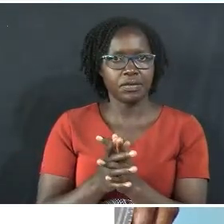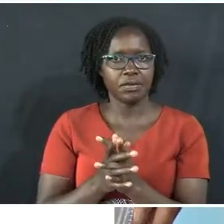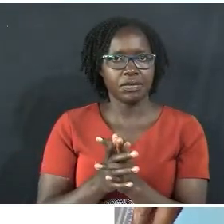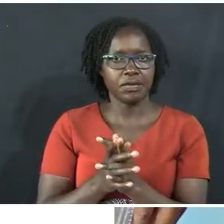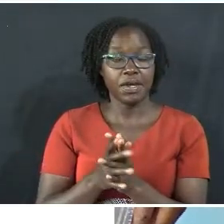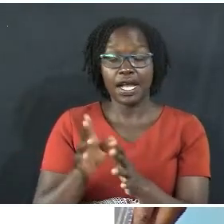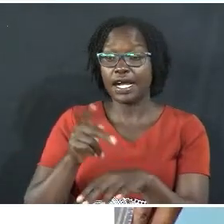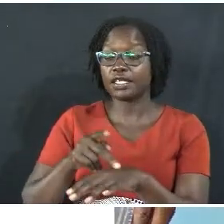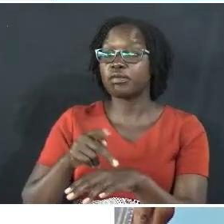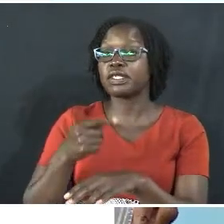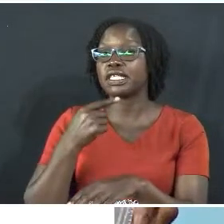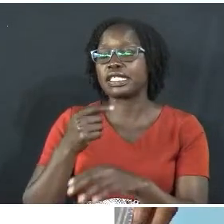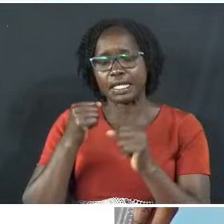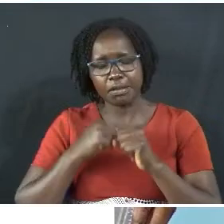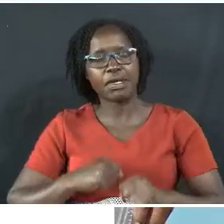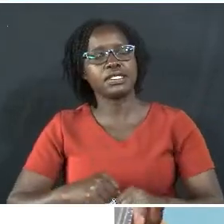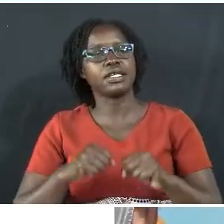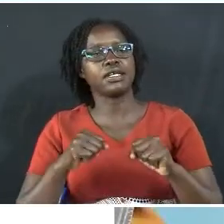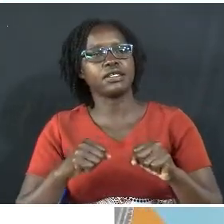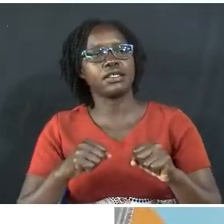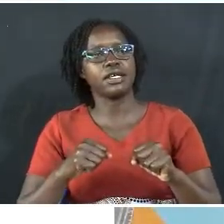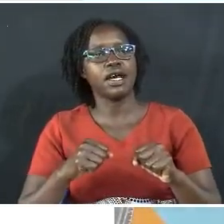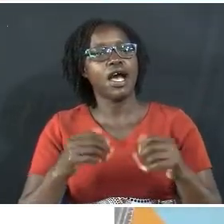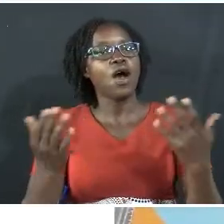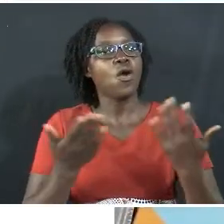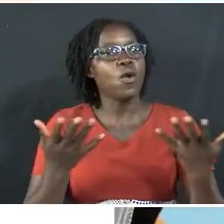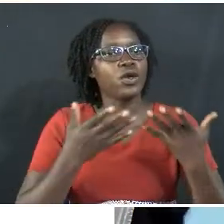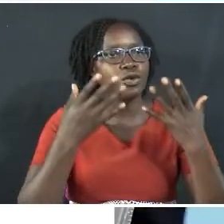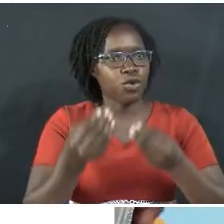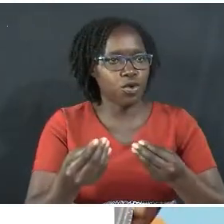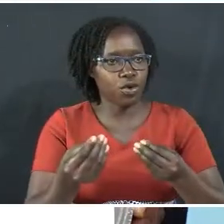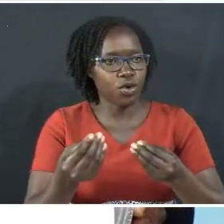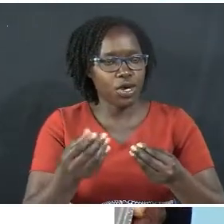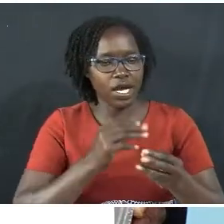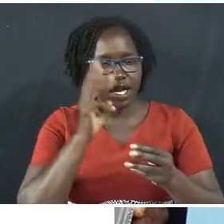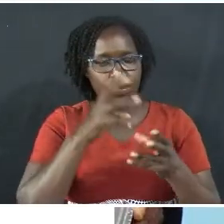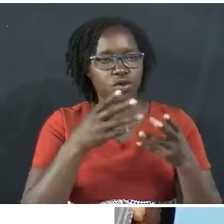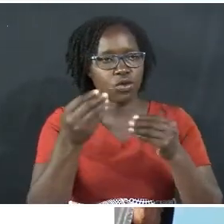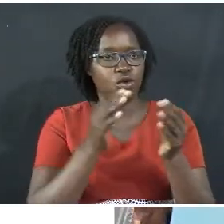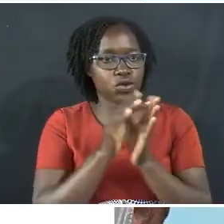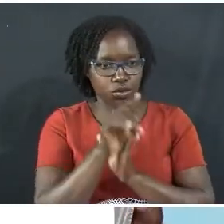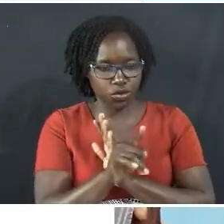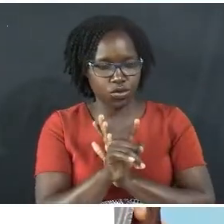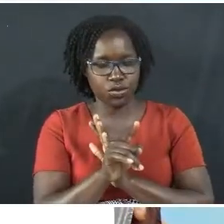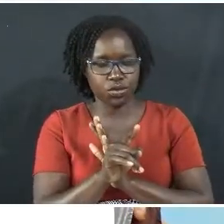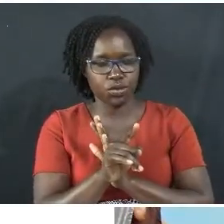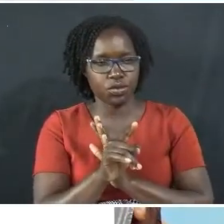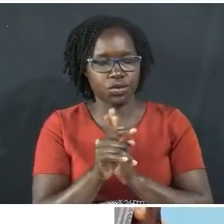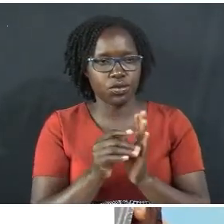And Peter said, "Master, wherever you go, I will go with you.